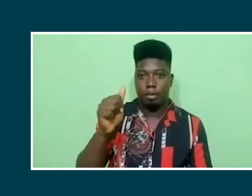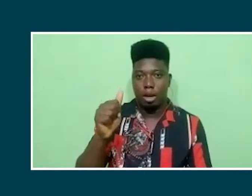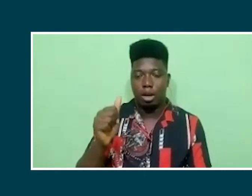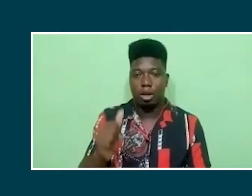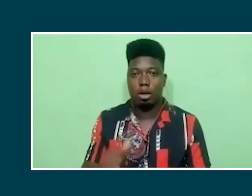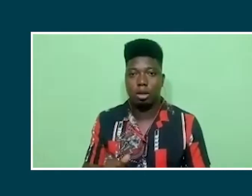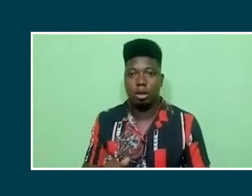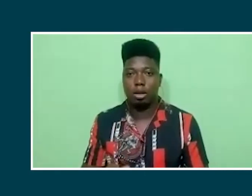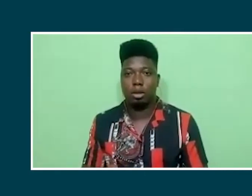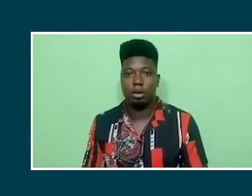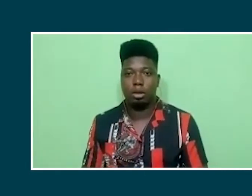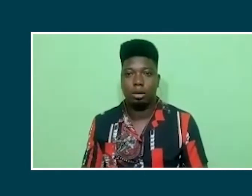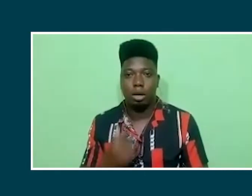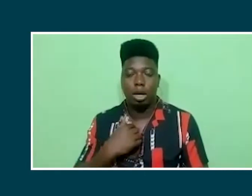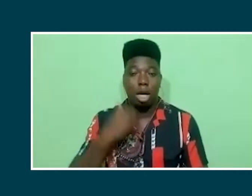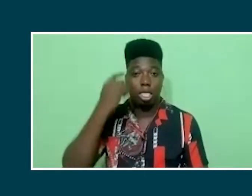I think,